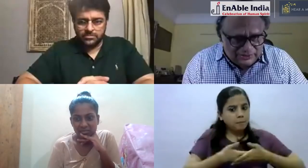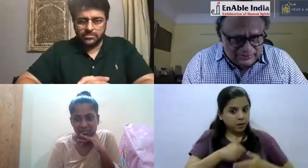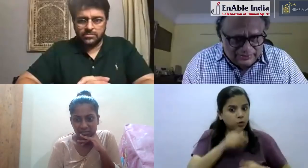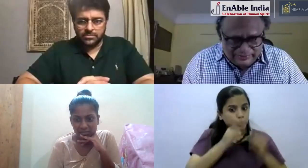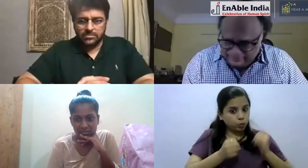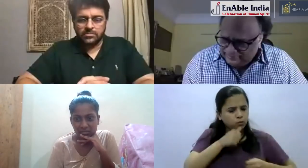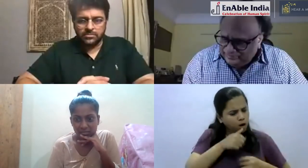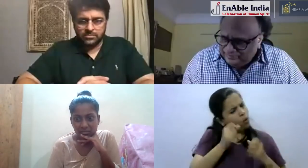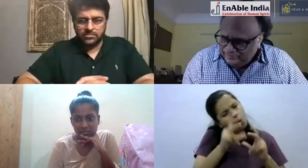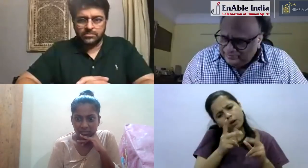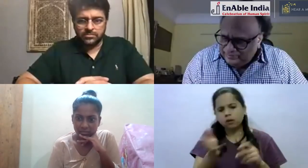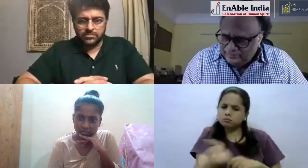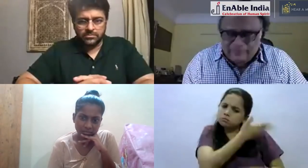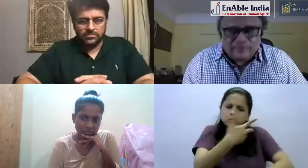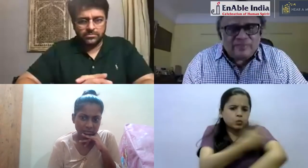vaccination.